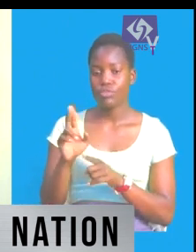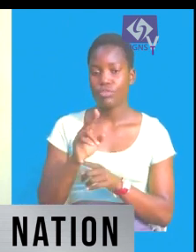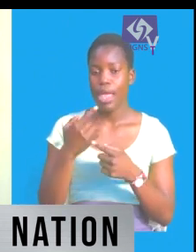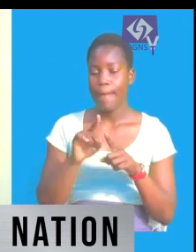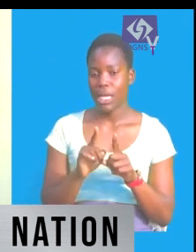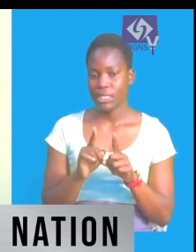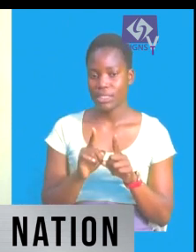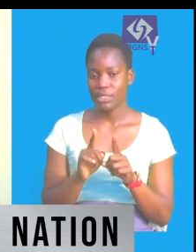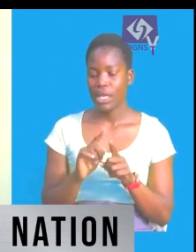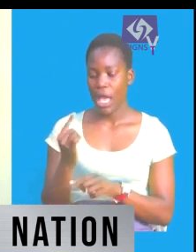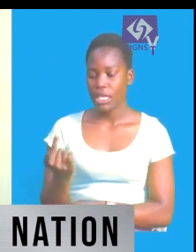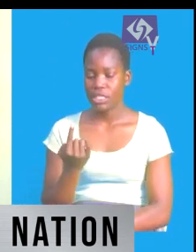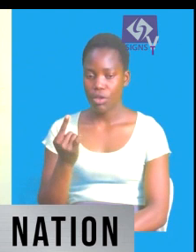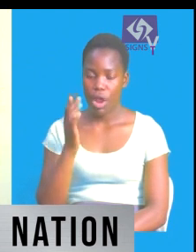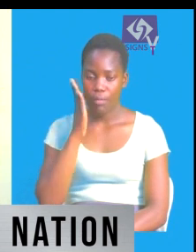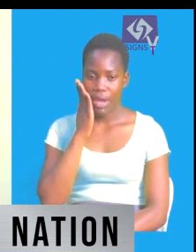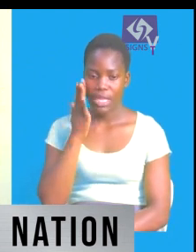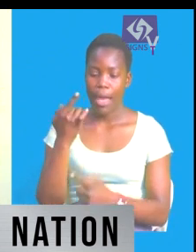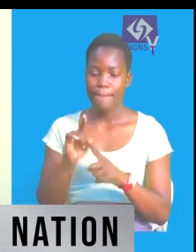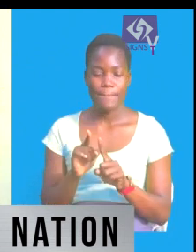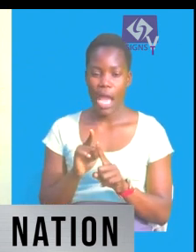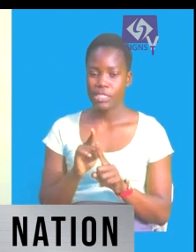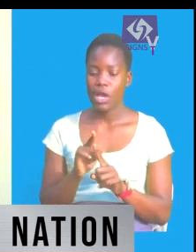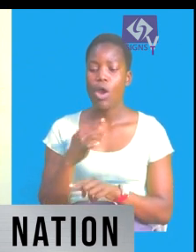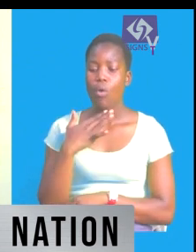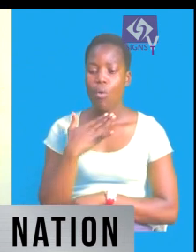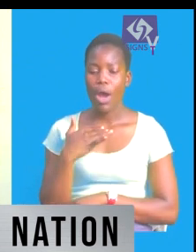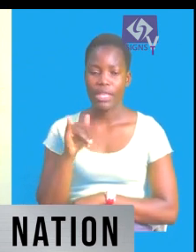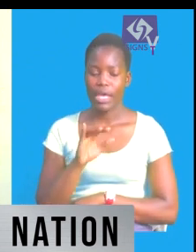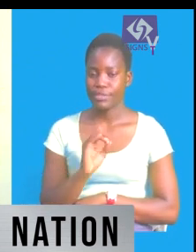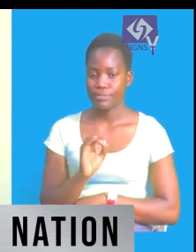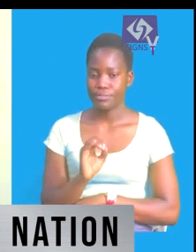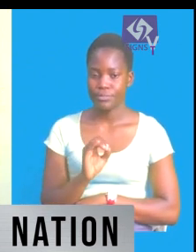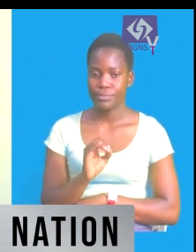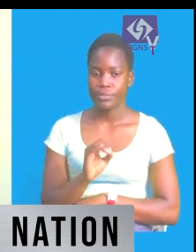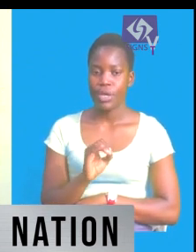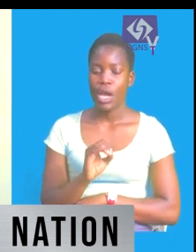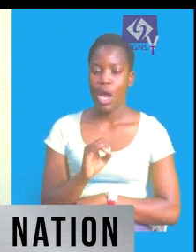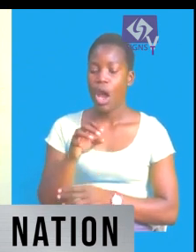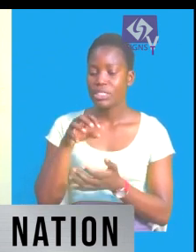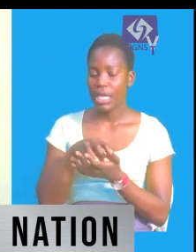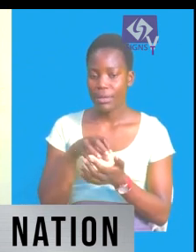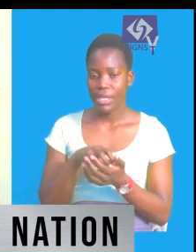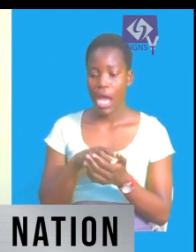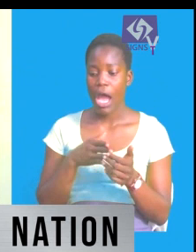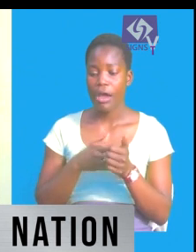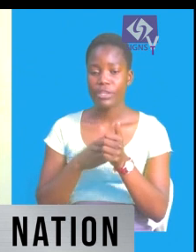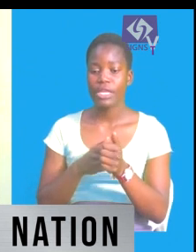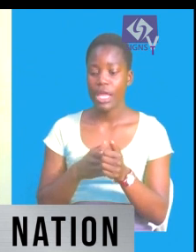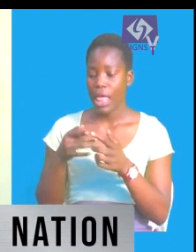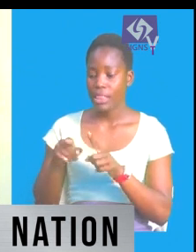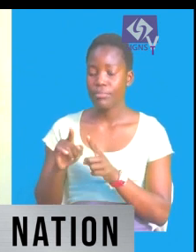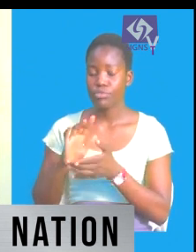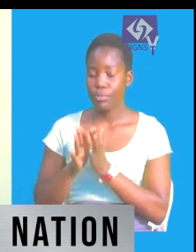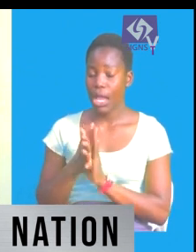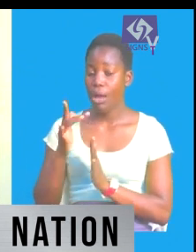they're single mothers, but not by choice. And circumstances have forced them to be single mothers. Probably maybe they were